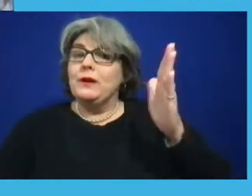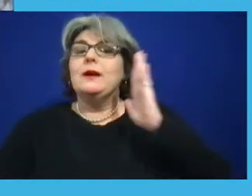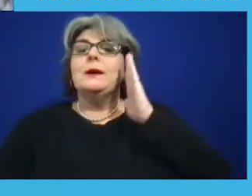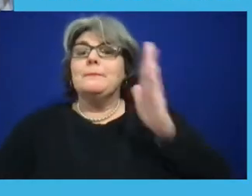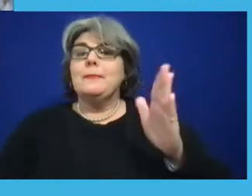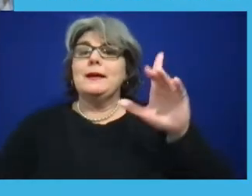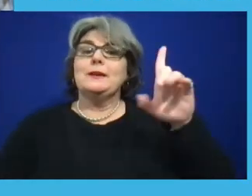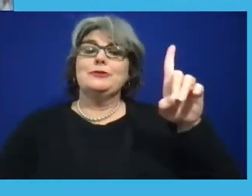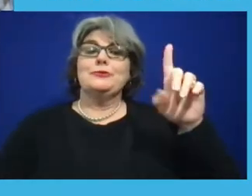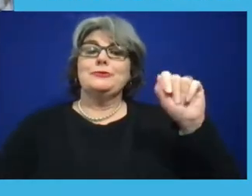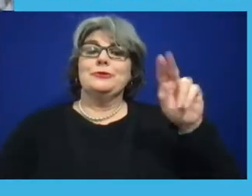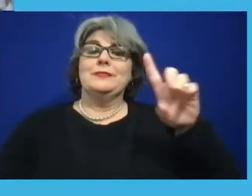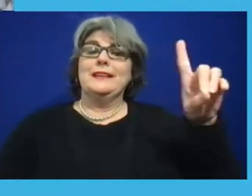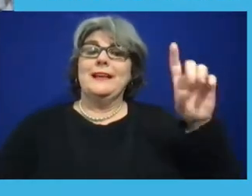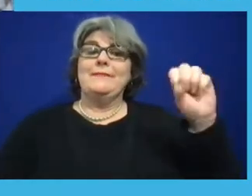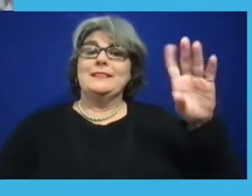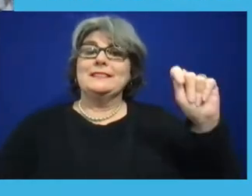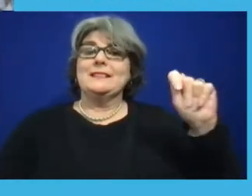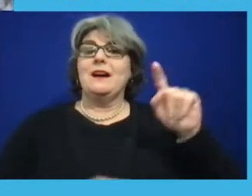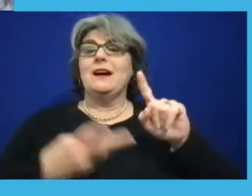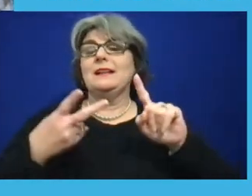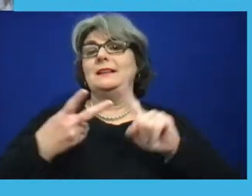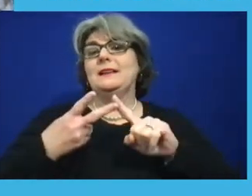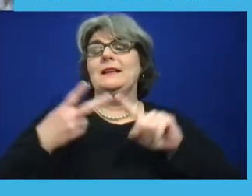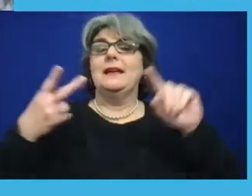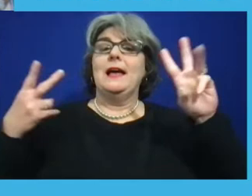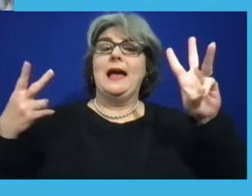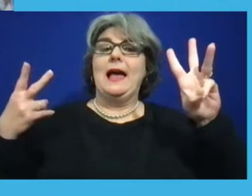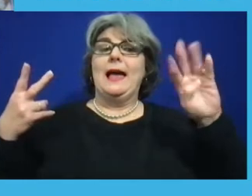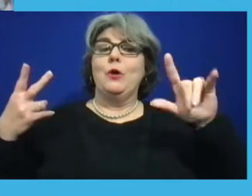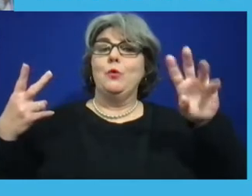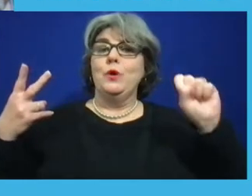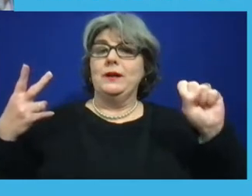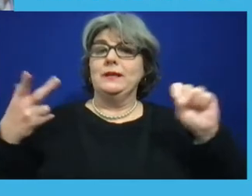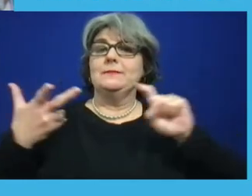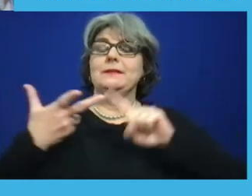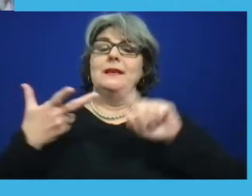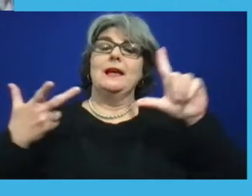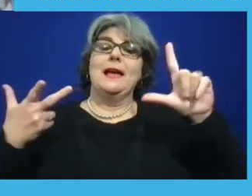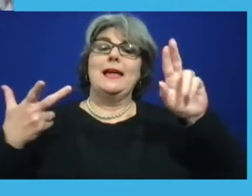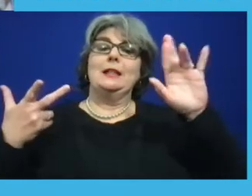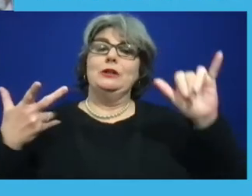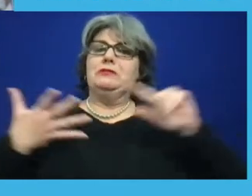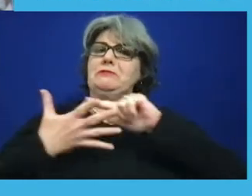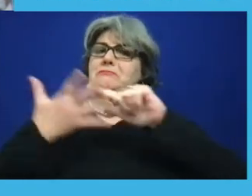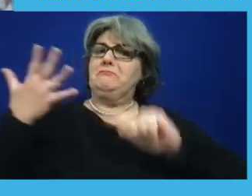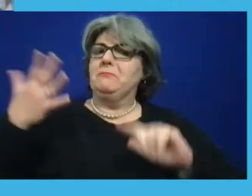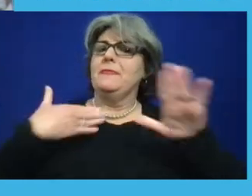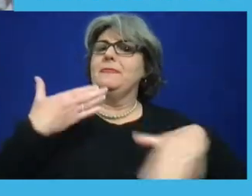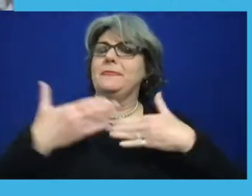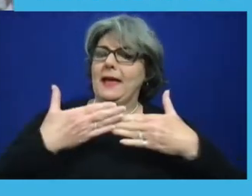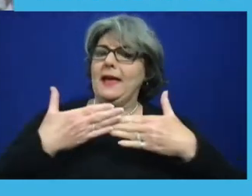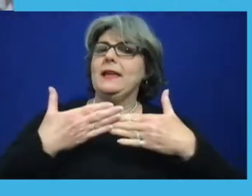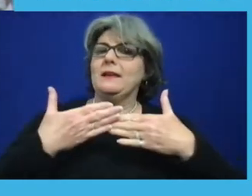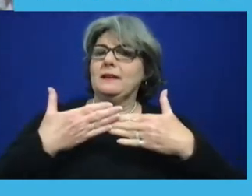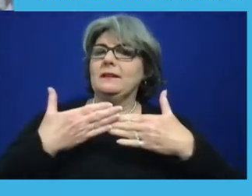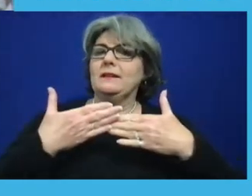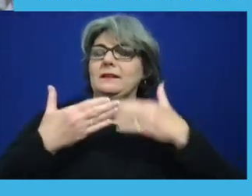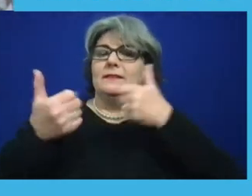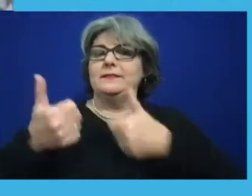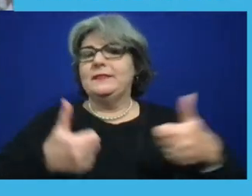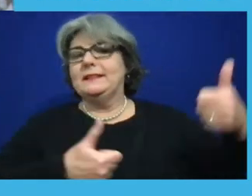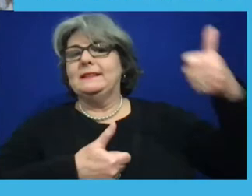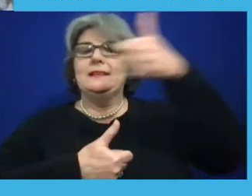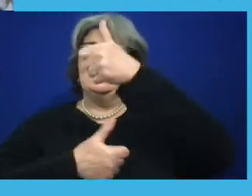Look, we're going to make sure he has help. We're going to make sure that David Scott and Nakima Williams, that Hank Johnson